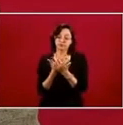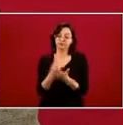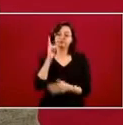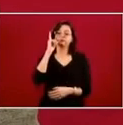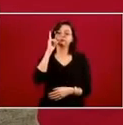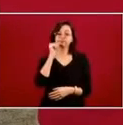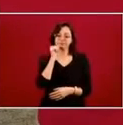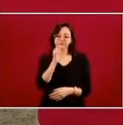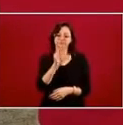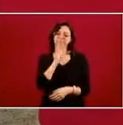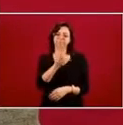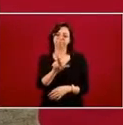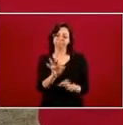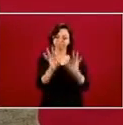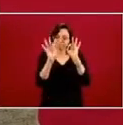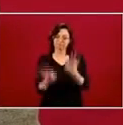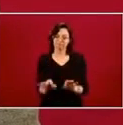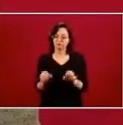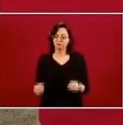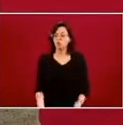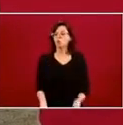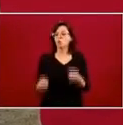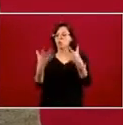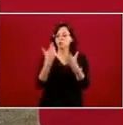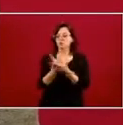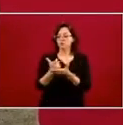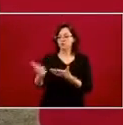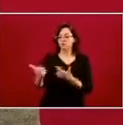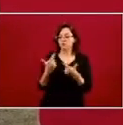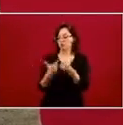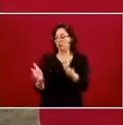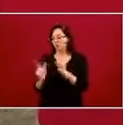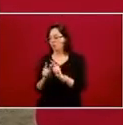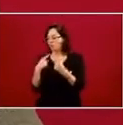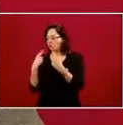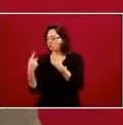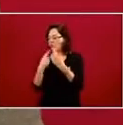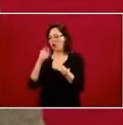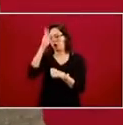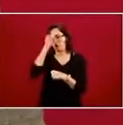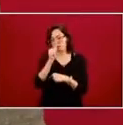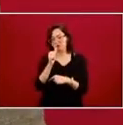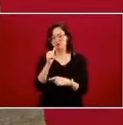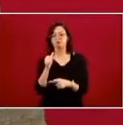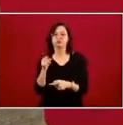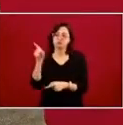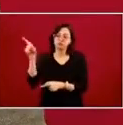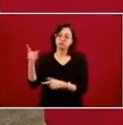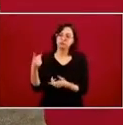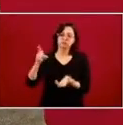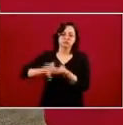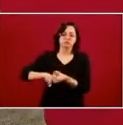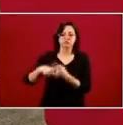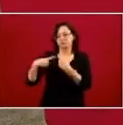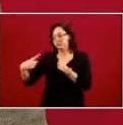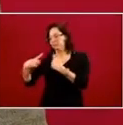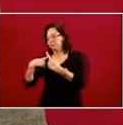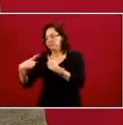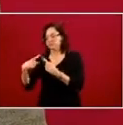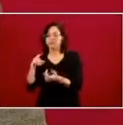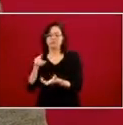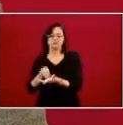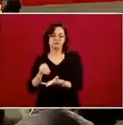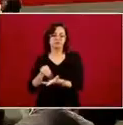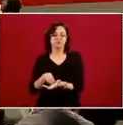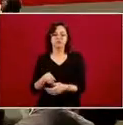the doctors, we are analyzing and we want to establish what would be a competitive salary. I would like you to give